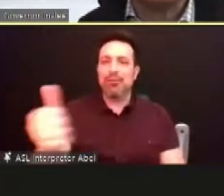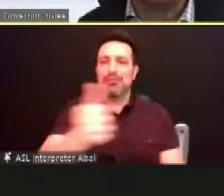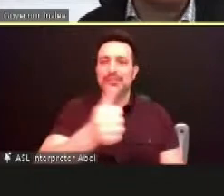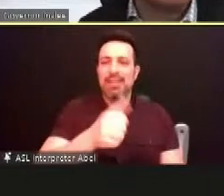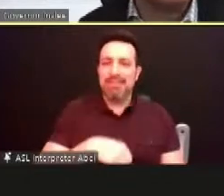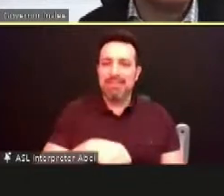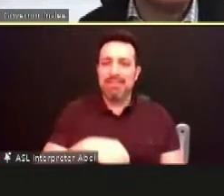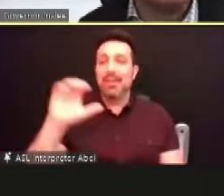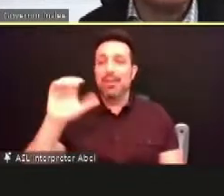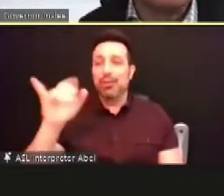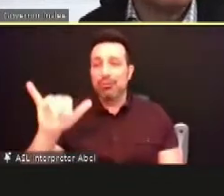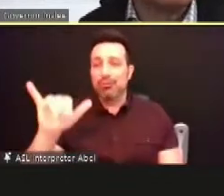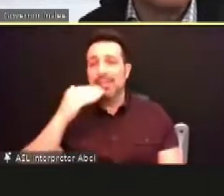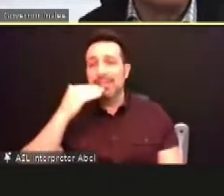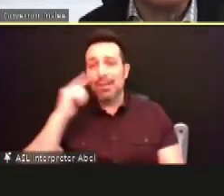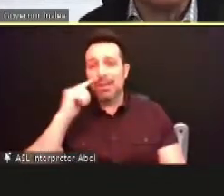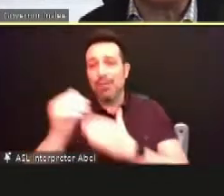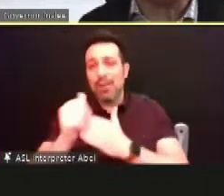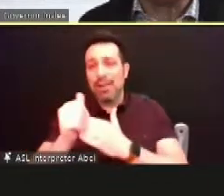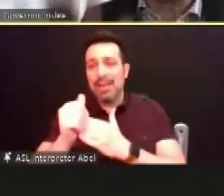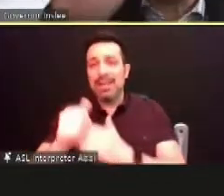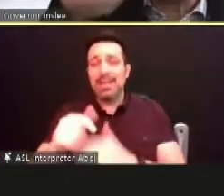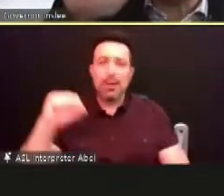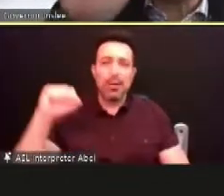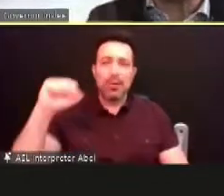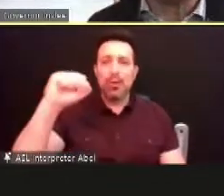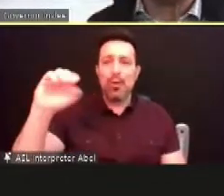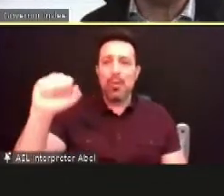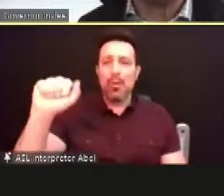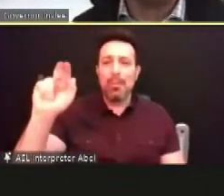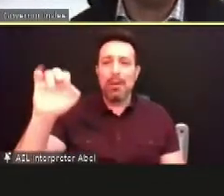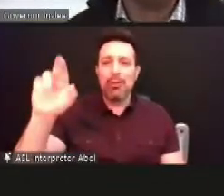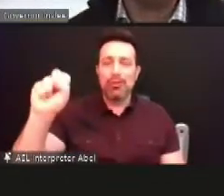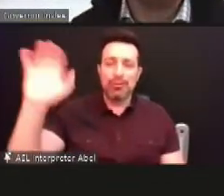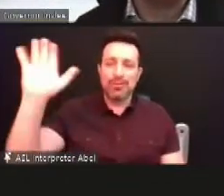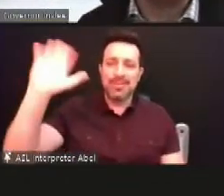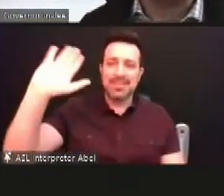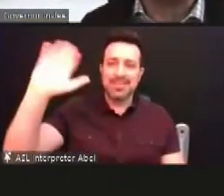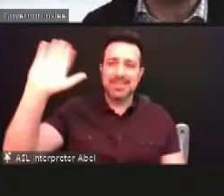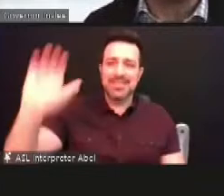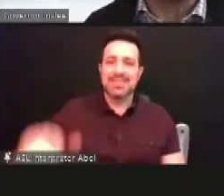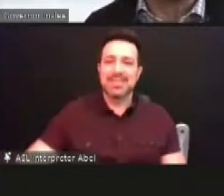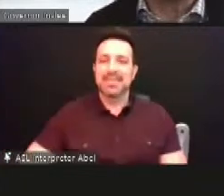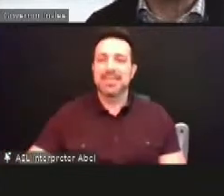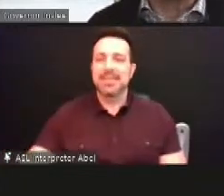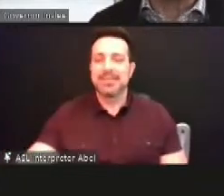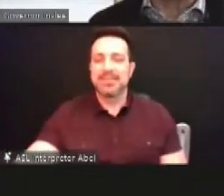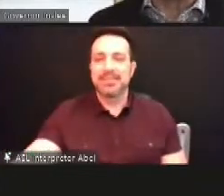Christy, thank you for leading this effort. Go Mariners. Take care. Bye. Thank you.